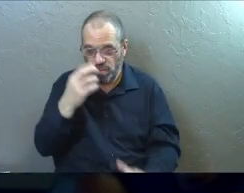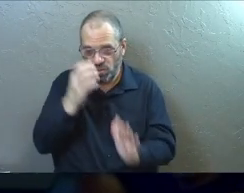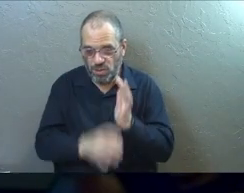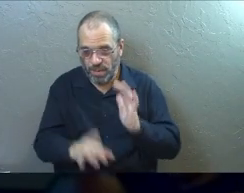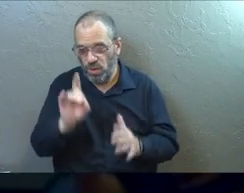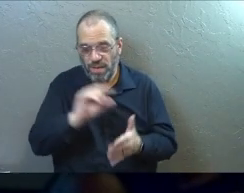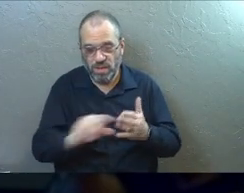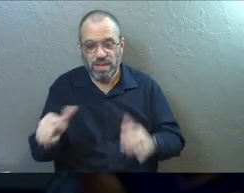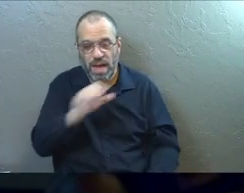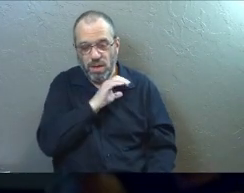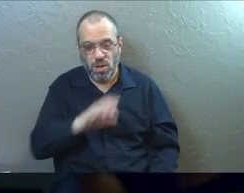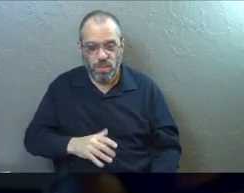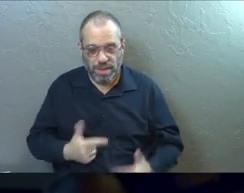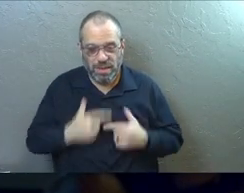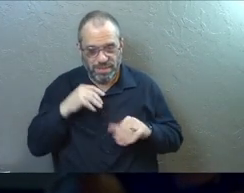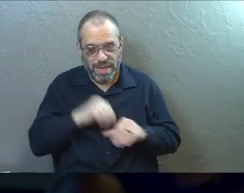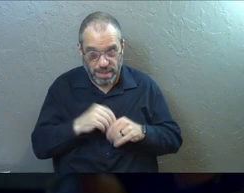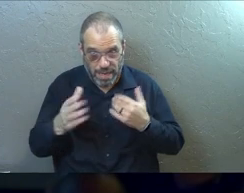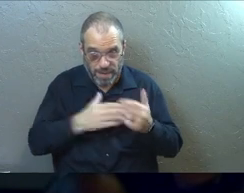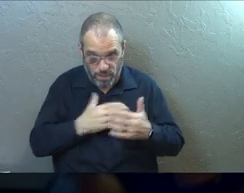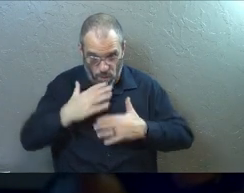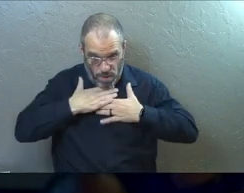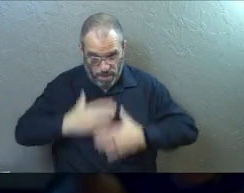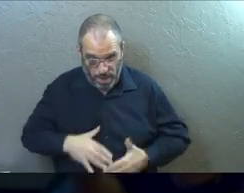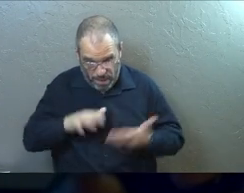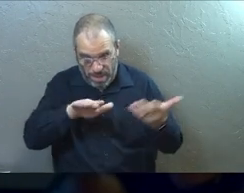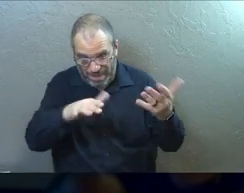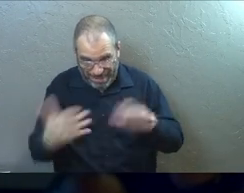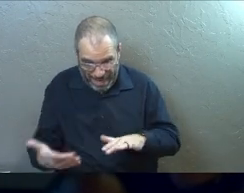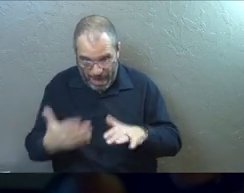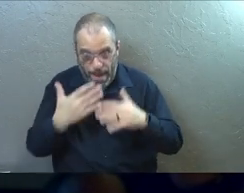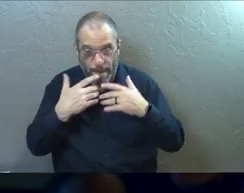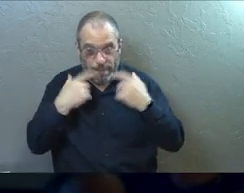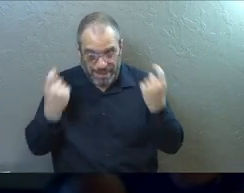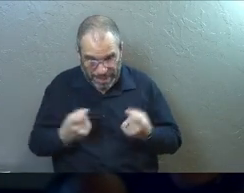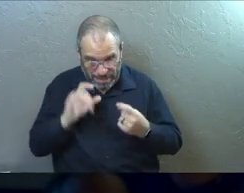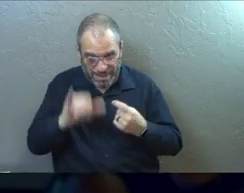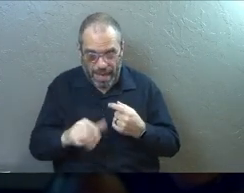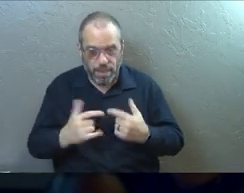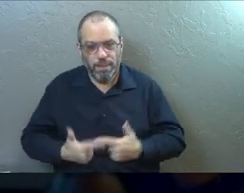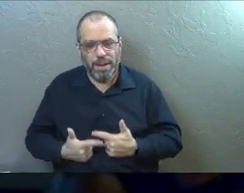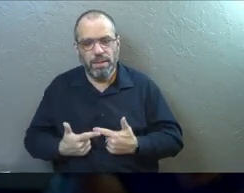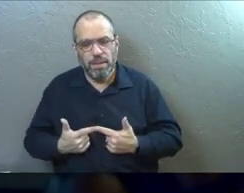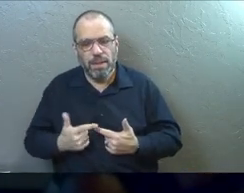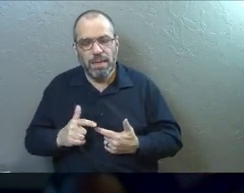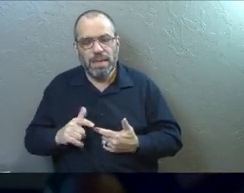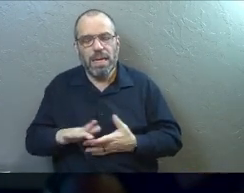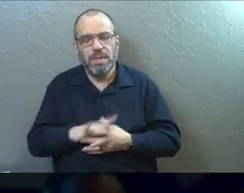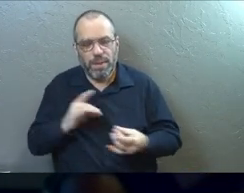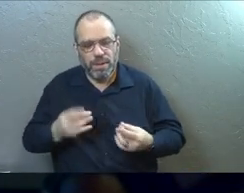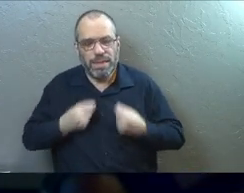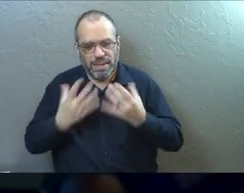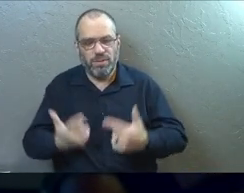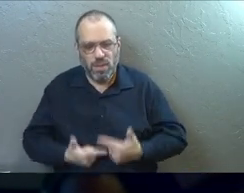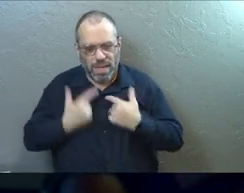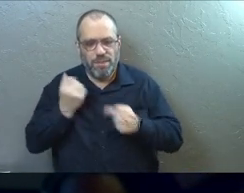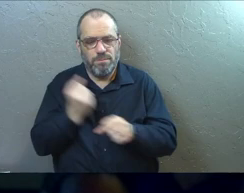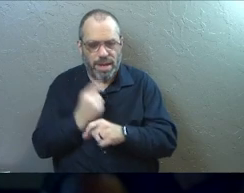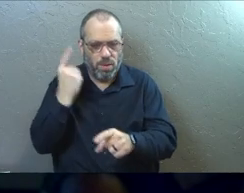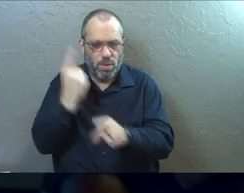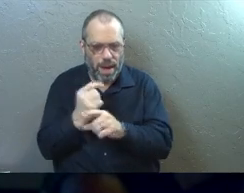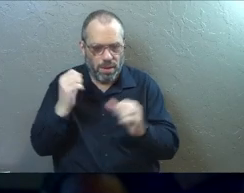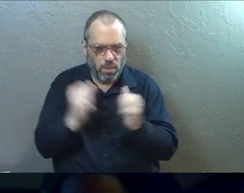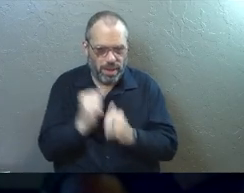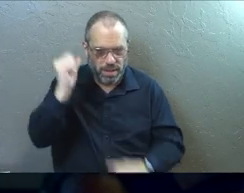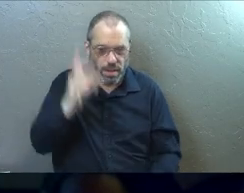8:10, and Christ lives within you, so even though your body will die because of sin, the Spirit gives you life because you have been made right with